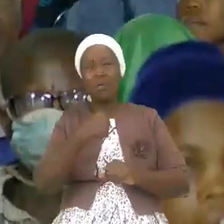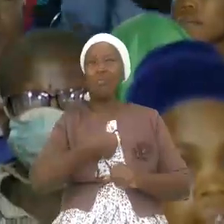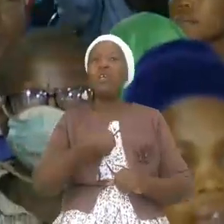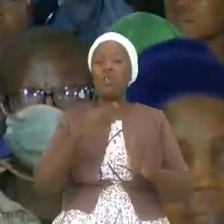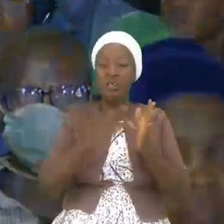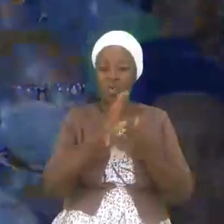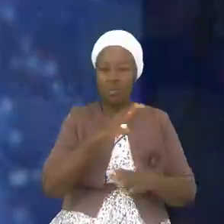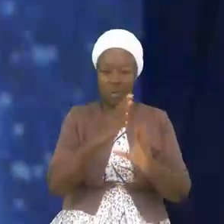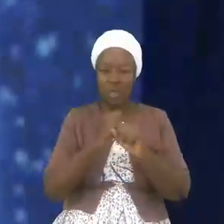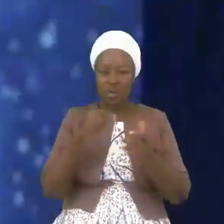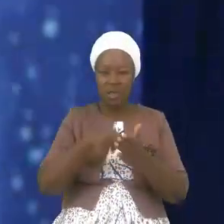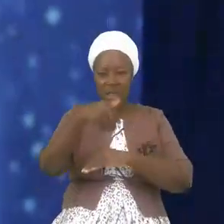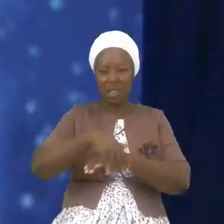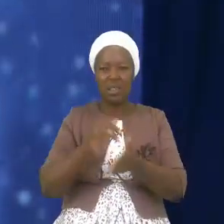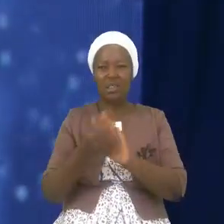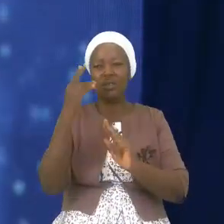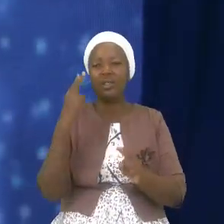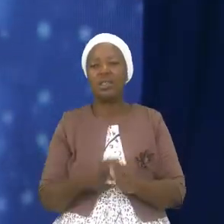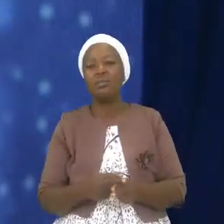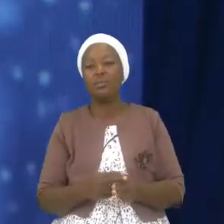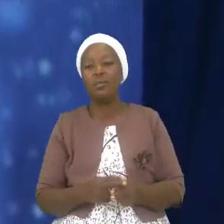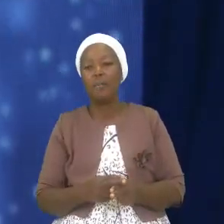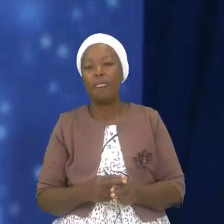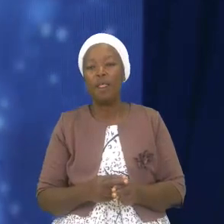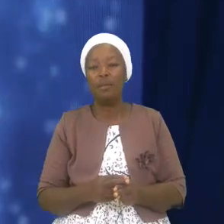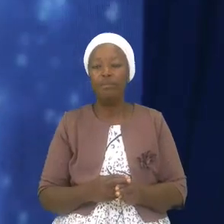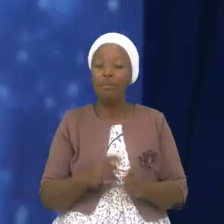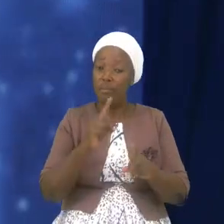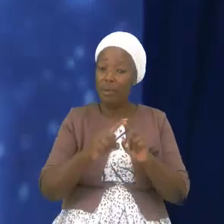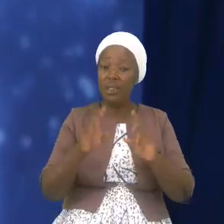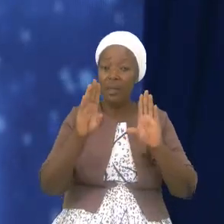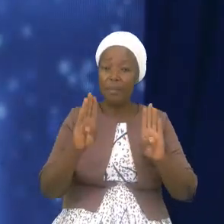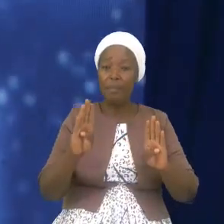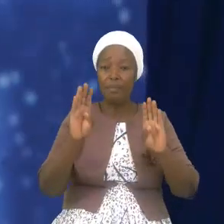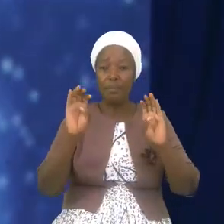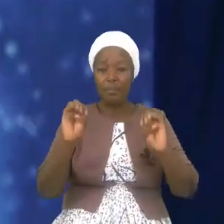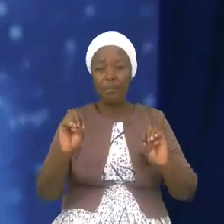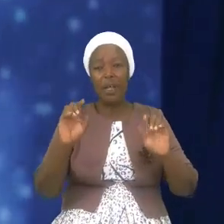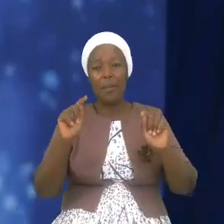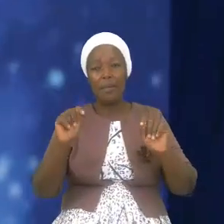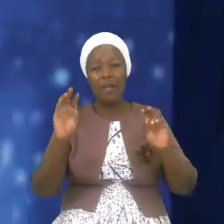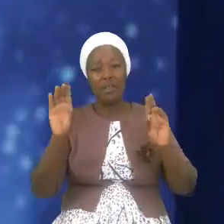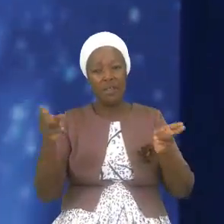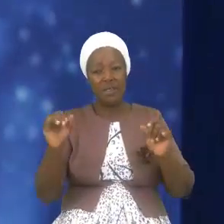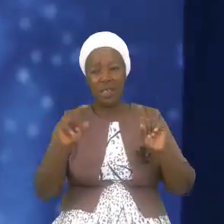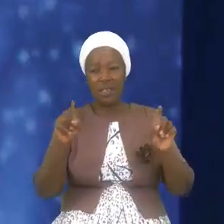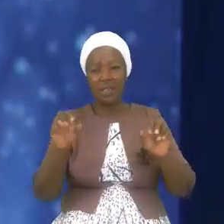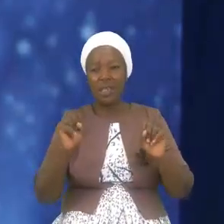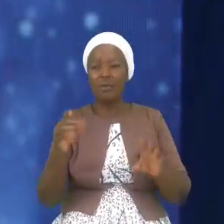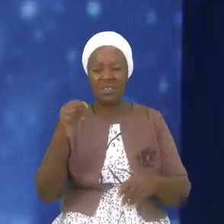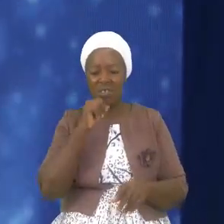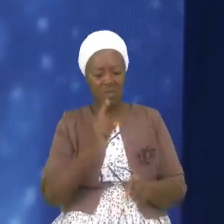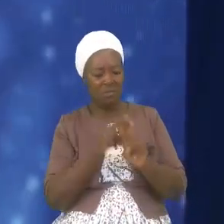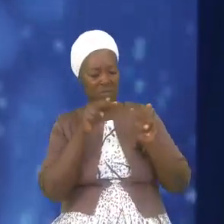Belshazzar, he was just looking, okay, I hear. He didn't respond appropriately. And now we're told